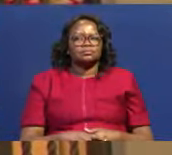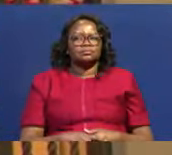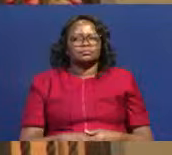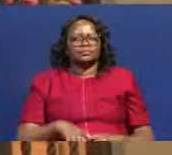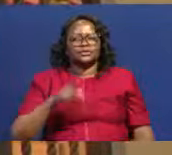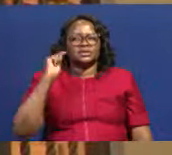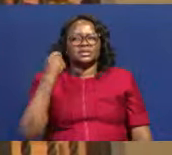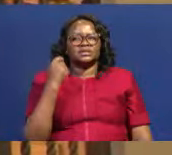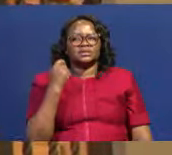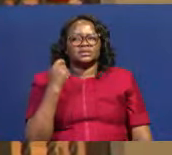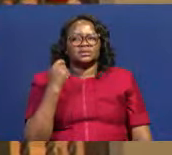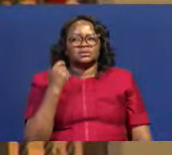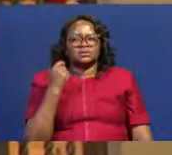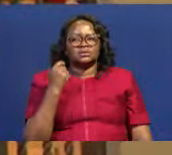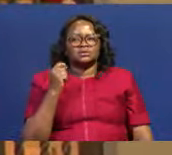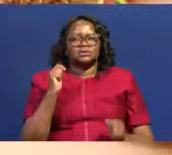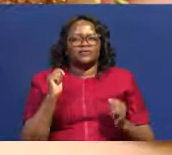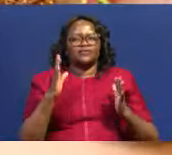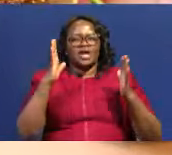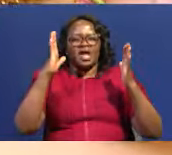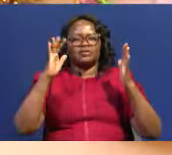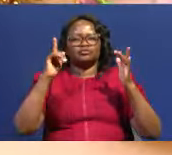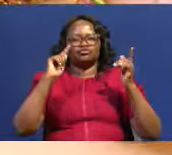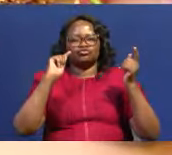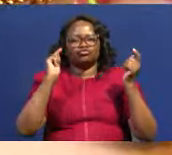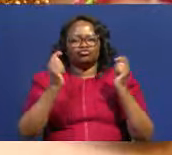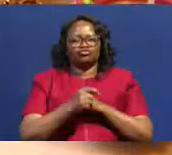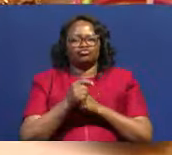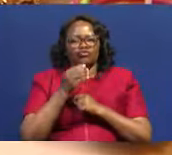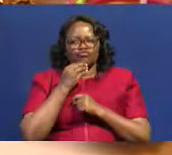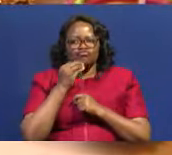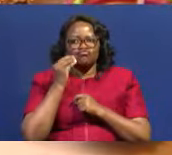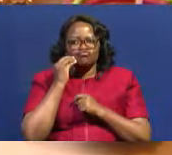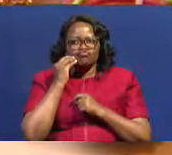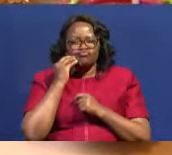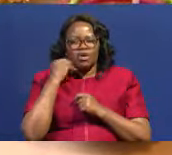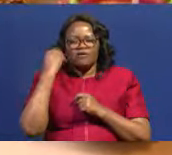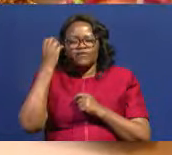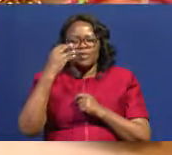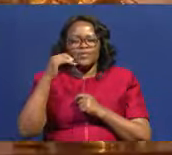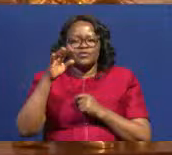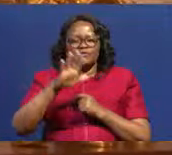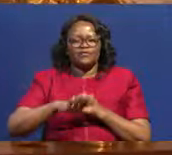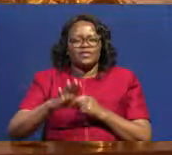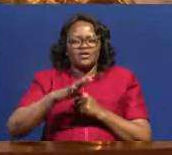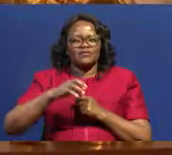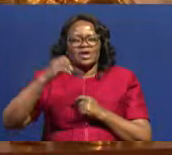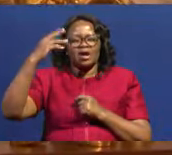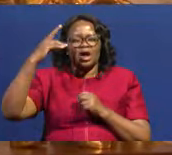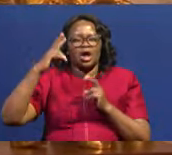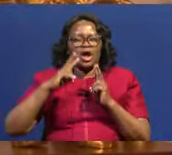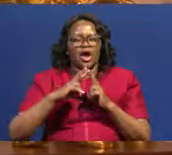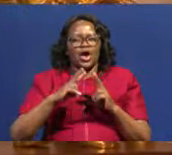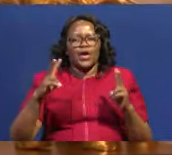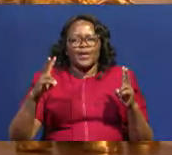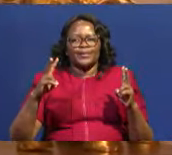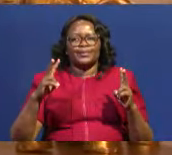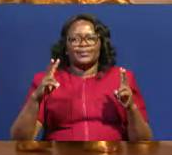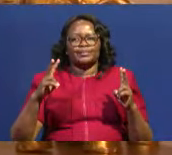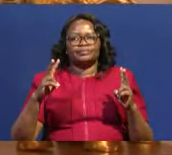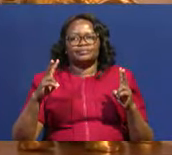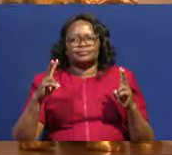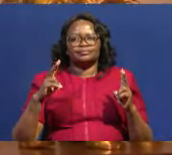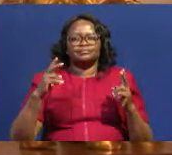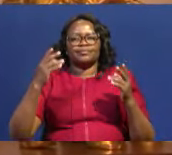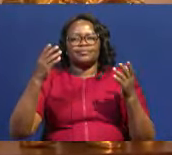In Kenya, the festival transforms homes into glowing sanctuaries of light and harmony, bridging generations and